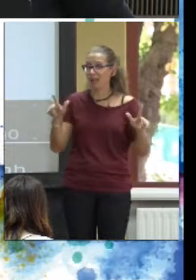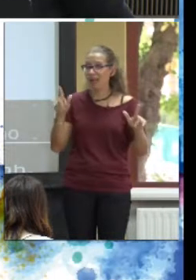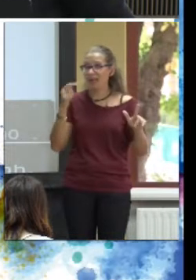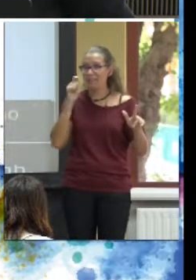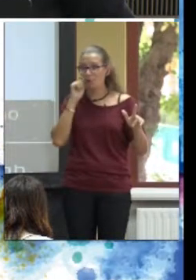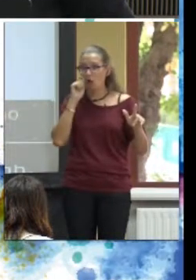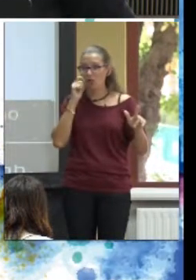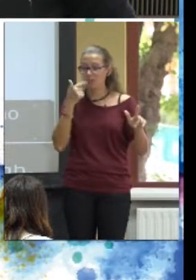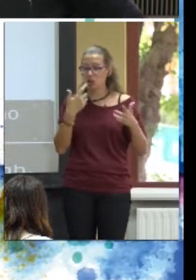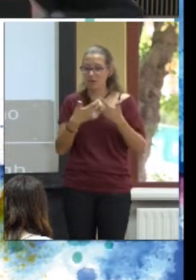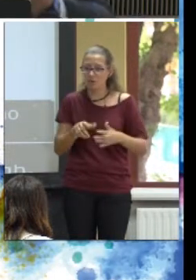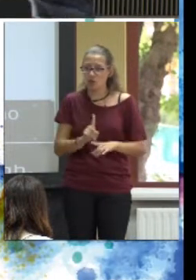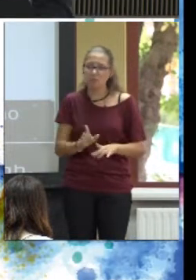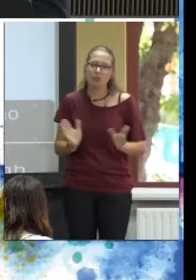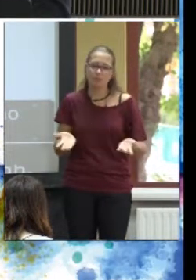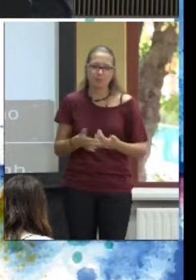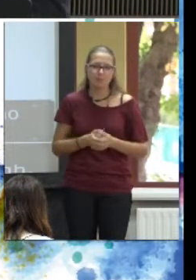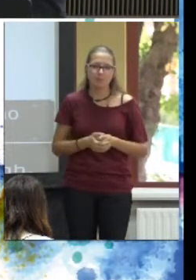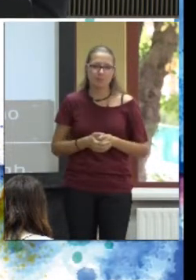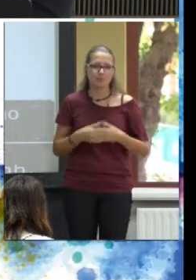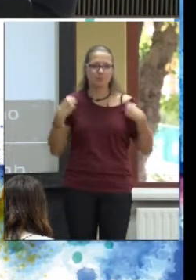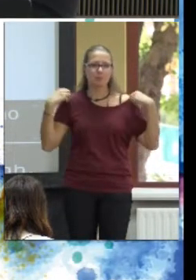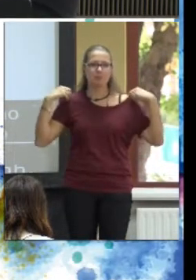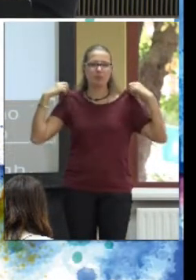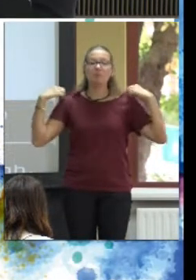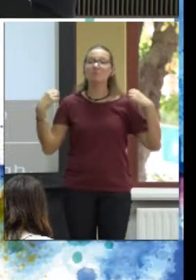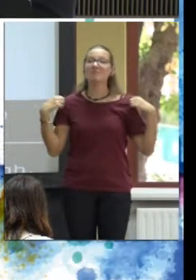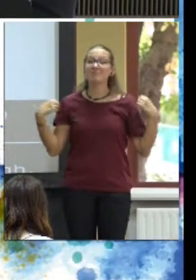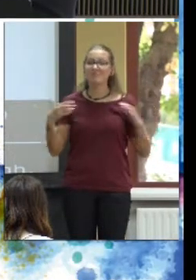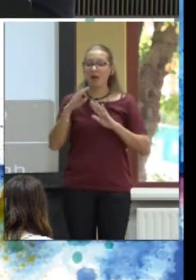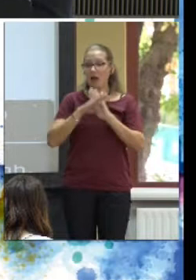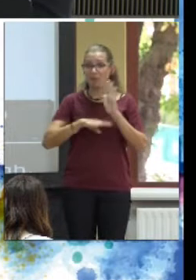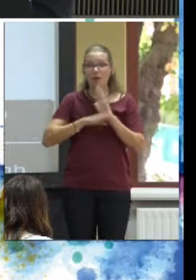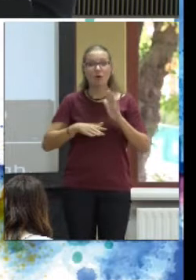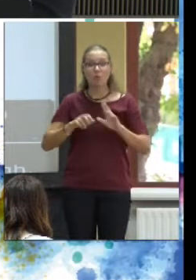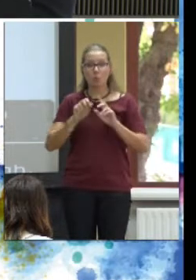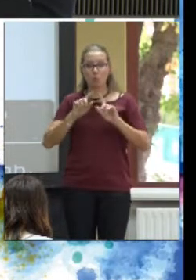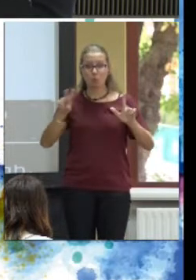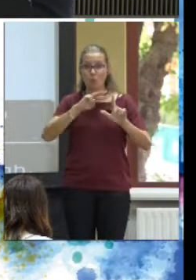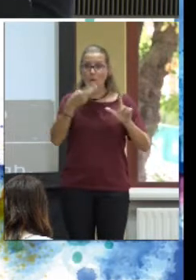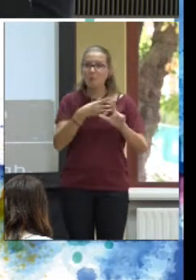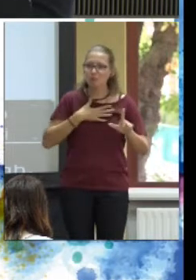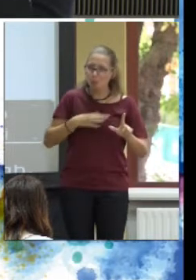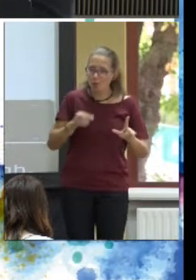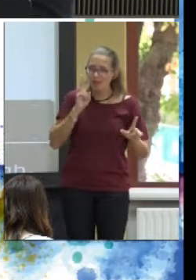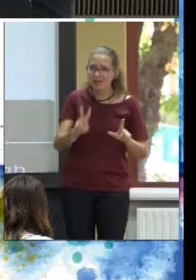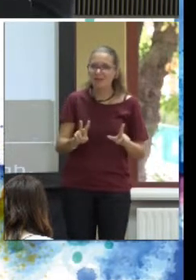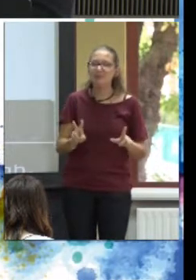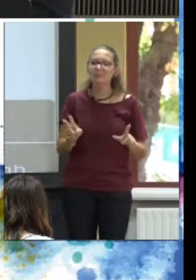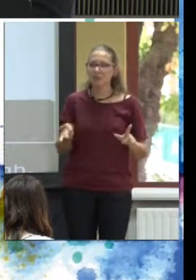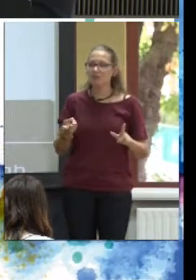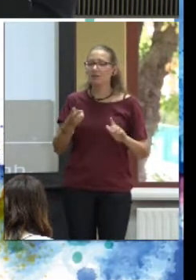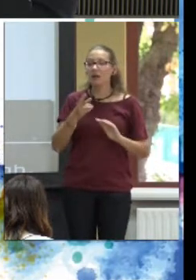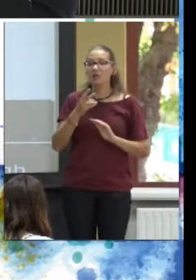because it's trying to open in Explorer, and I don't think it'll work on the Explorer browser. But you could